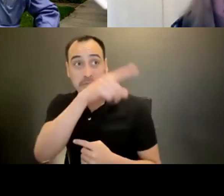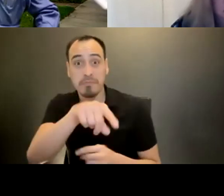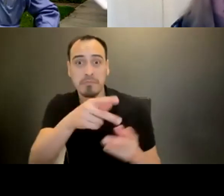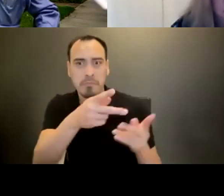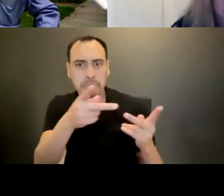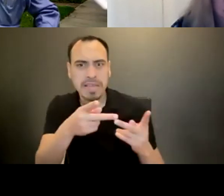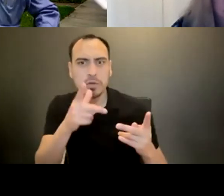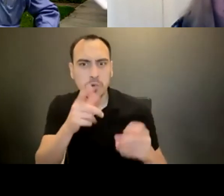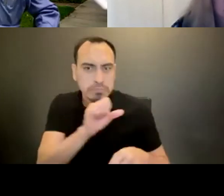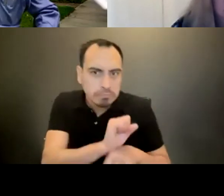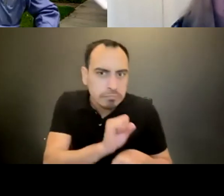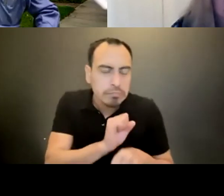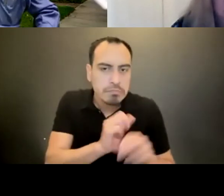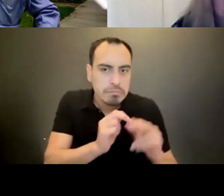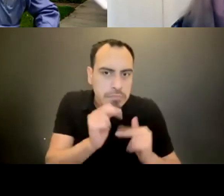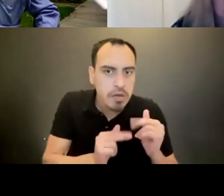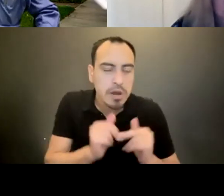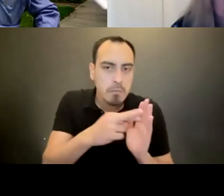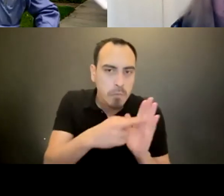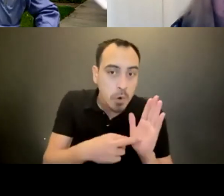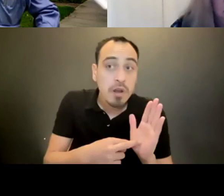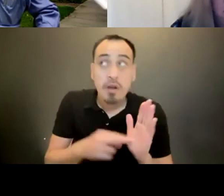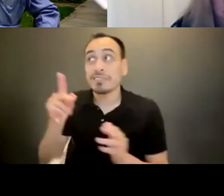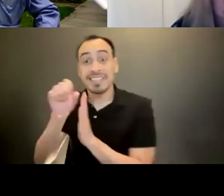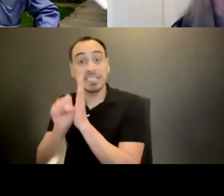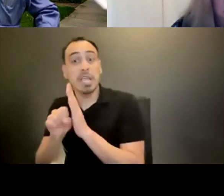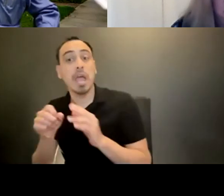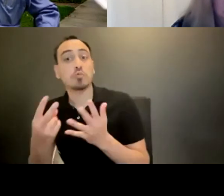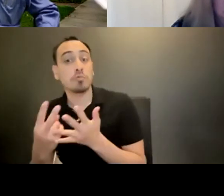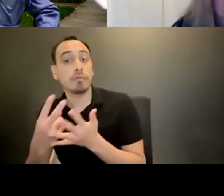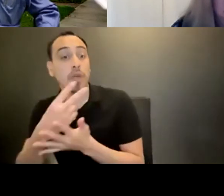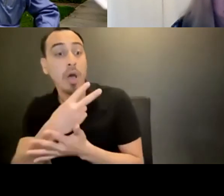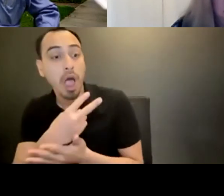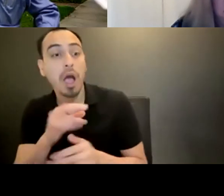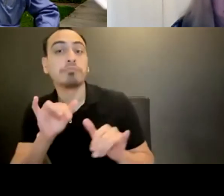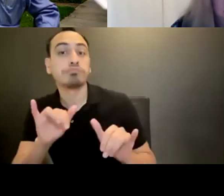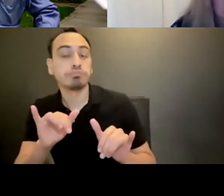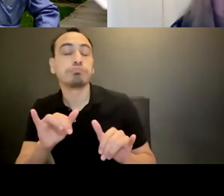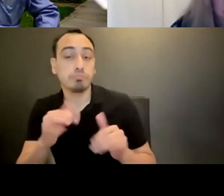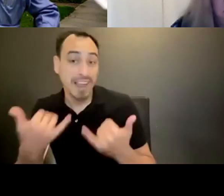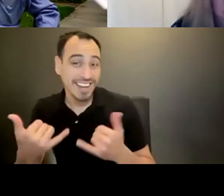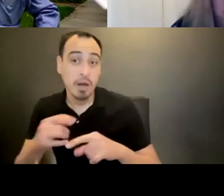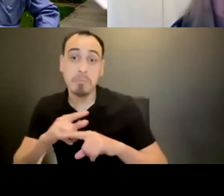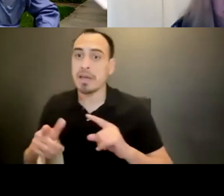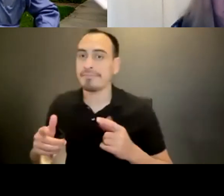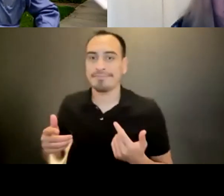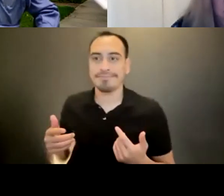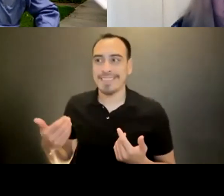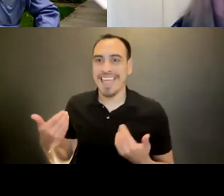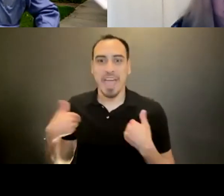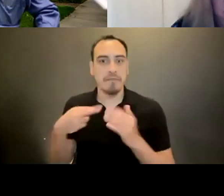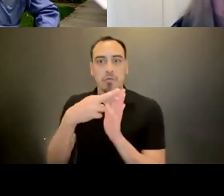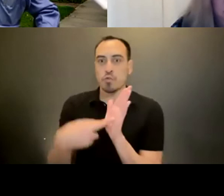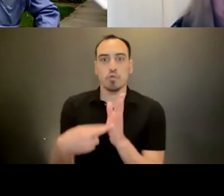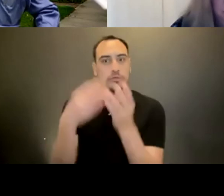these protocols in place, that we'll be able to do it safely. But right now, we do not have that guidance available, so it's not permissible